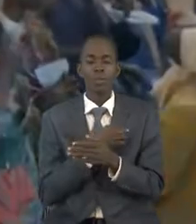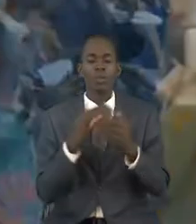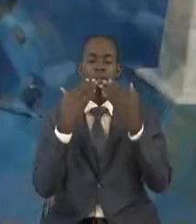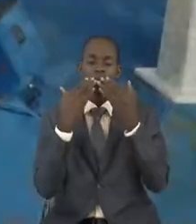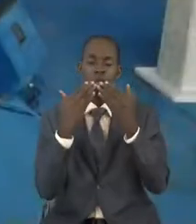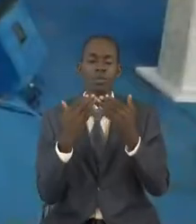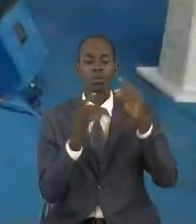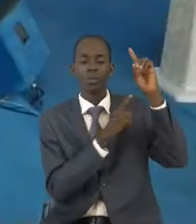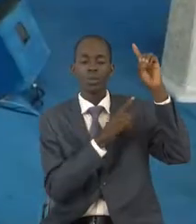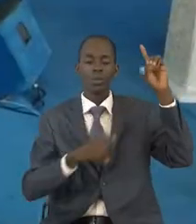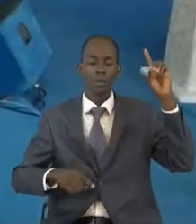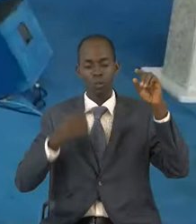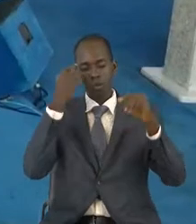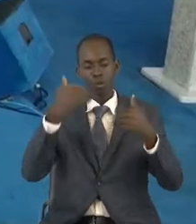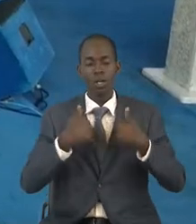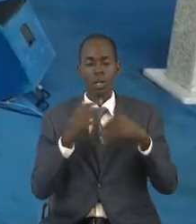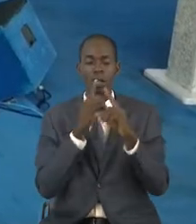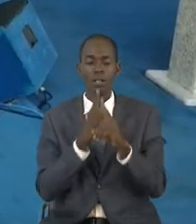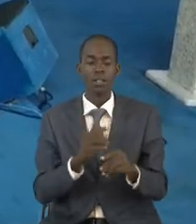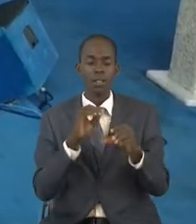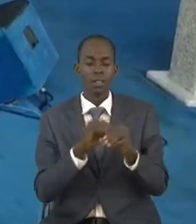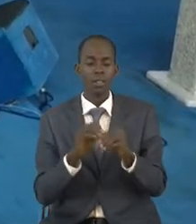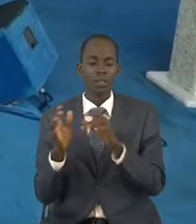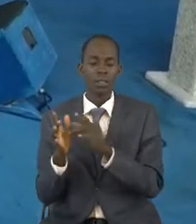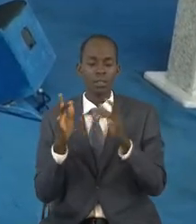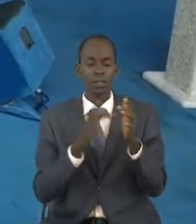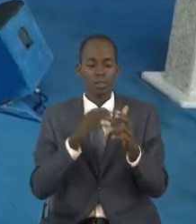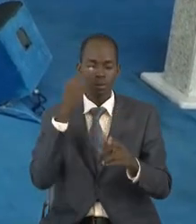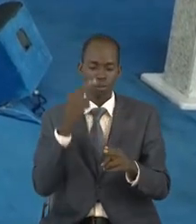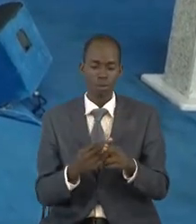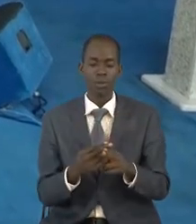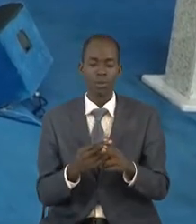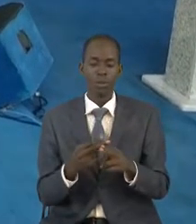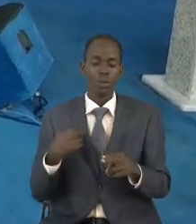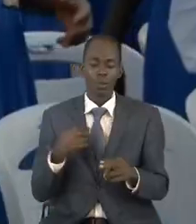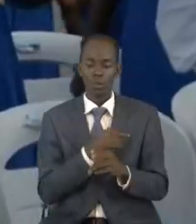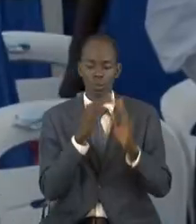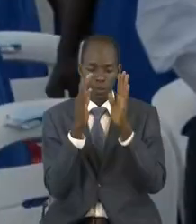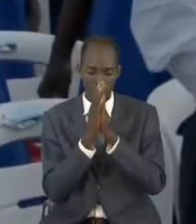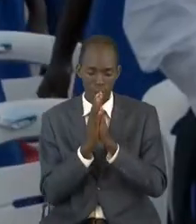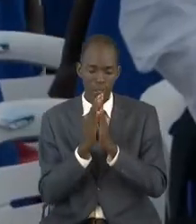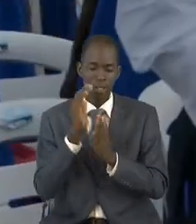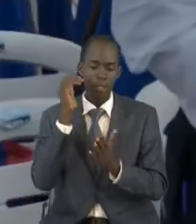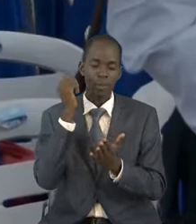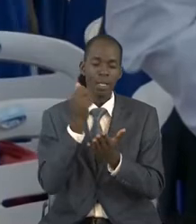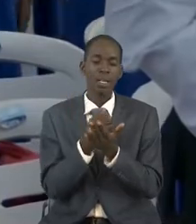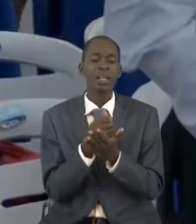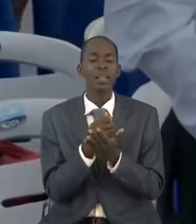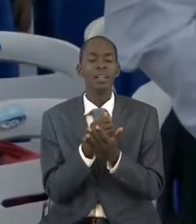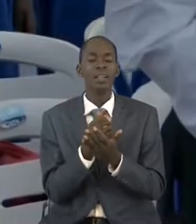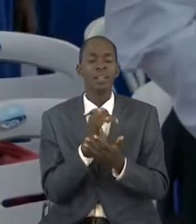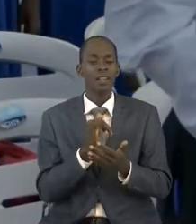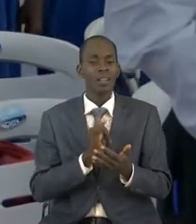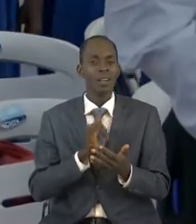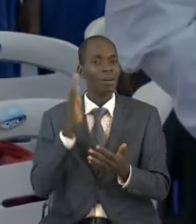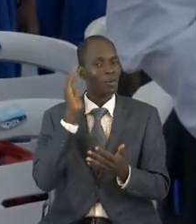know you have answered. In Jesus' name, we pray. Amen. I will not release